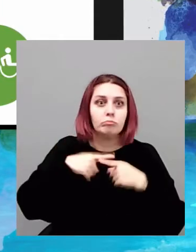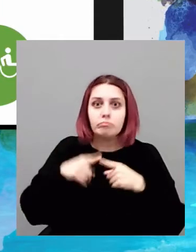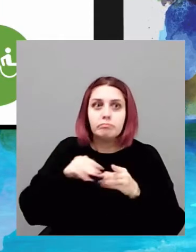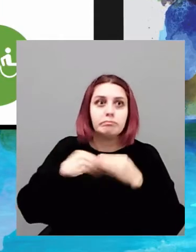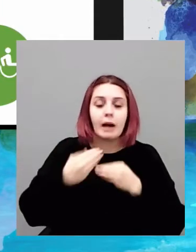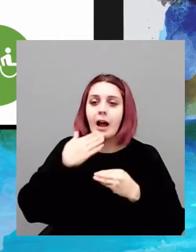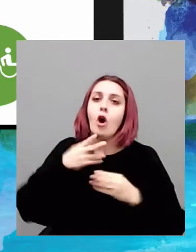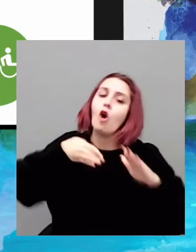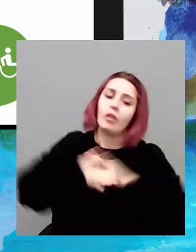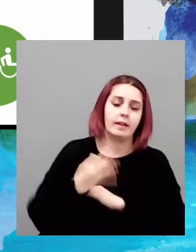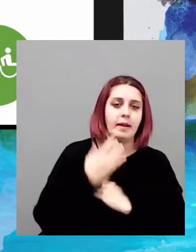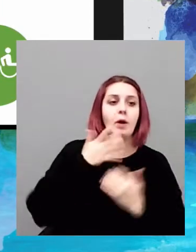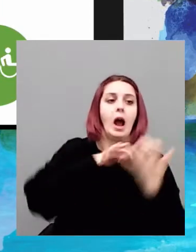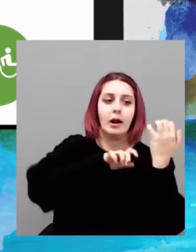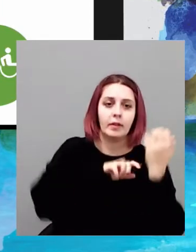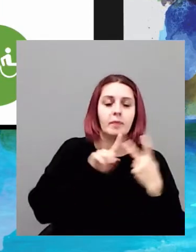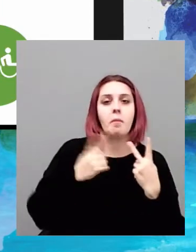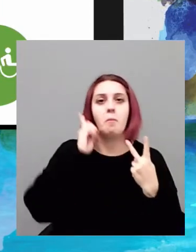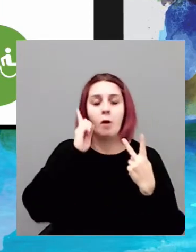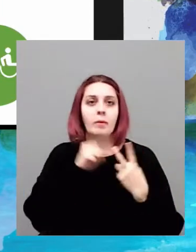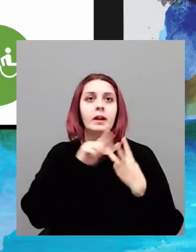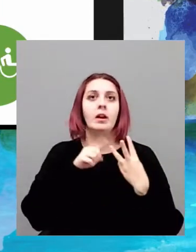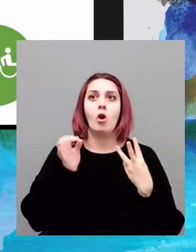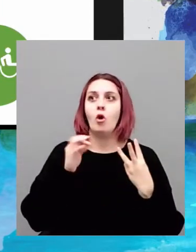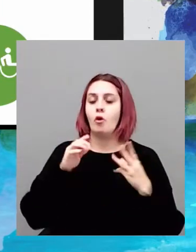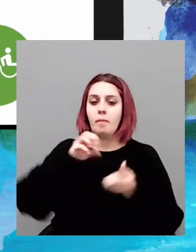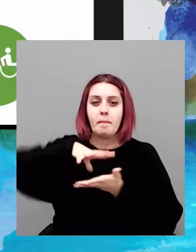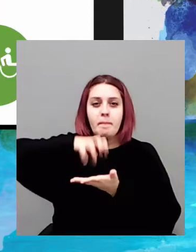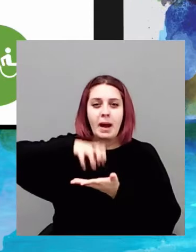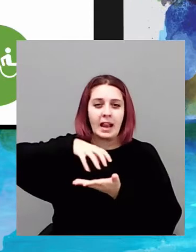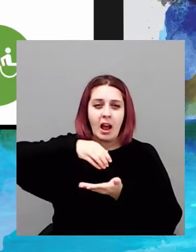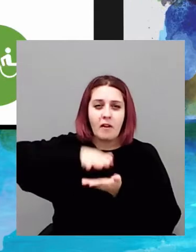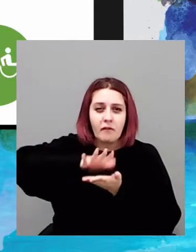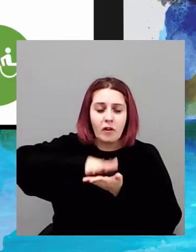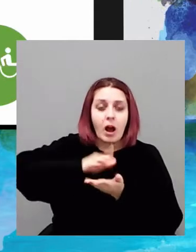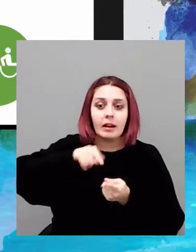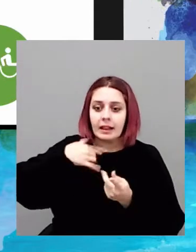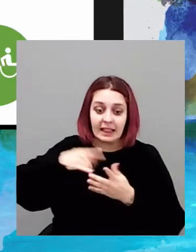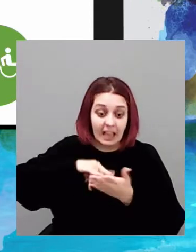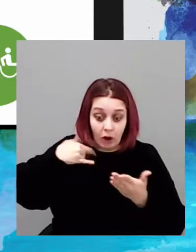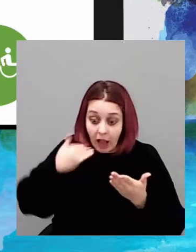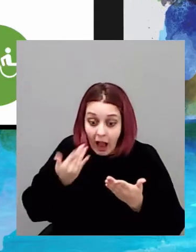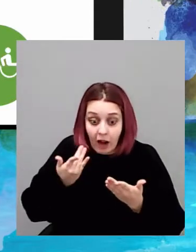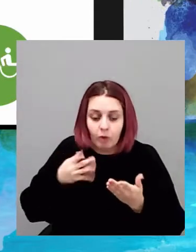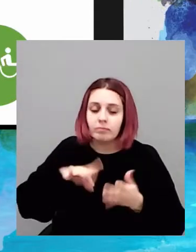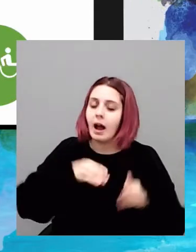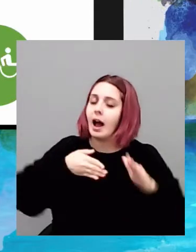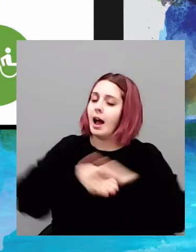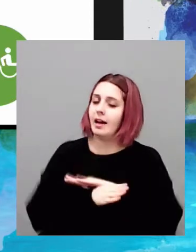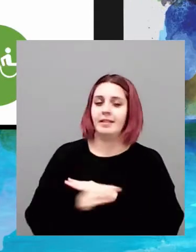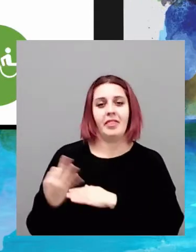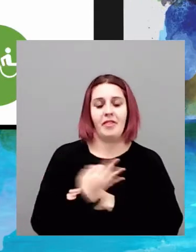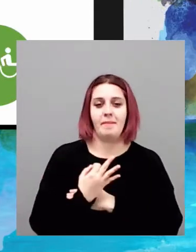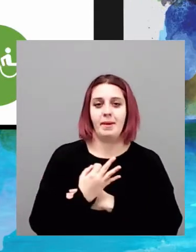must be accessible. The computers, mobile telephones, photocopiers, anything that has